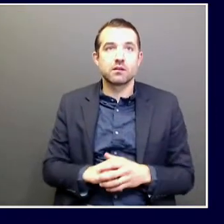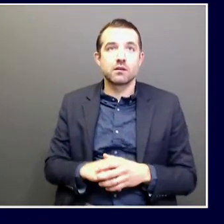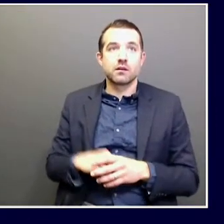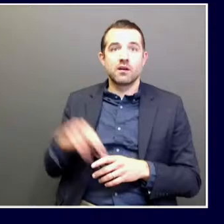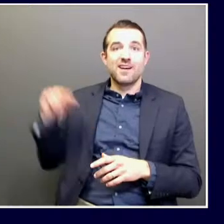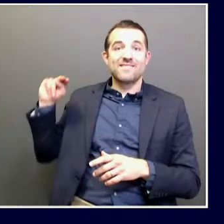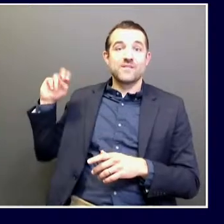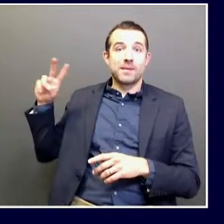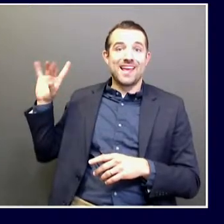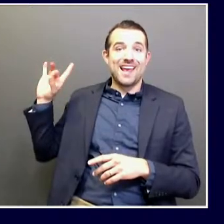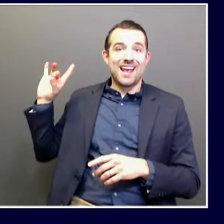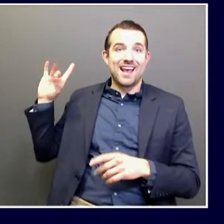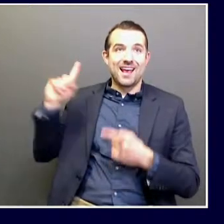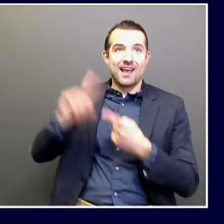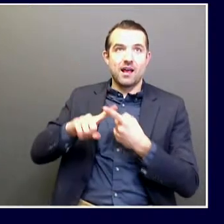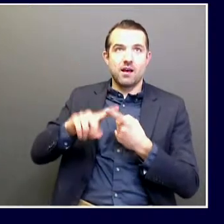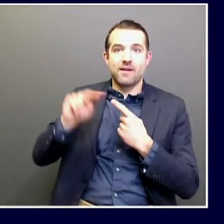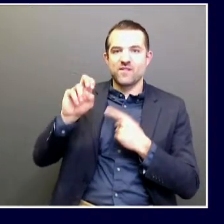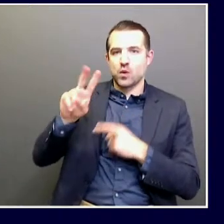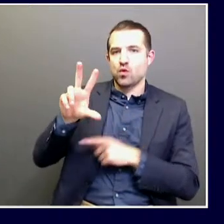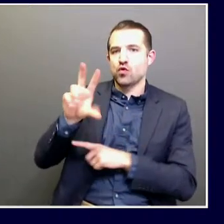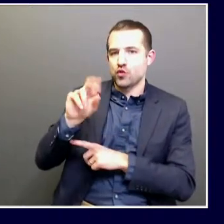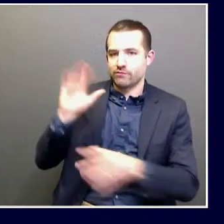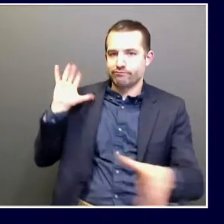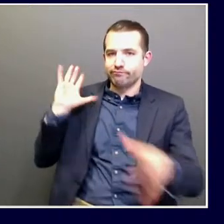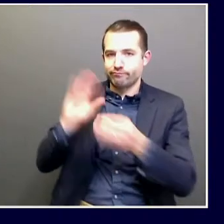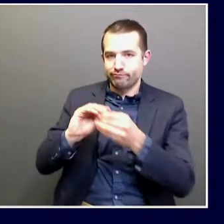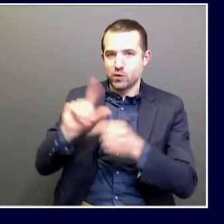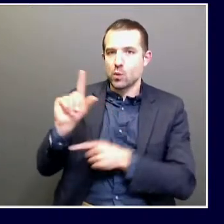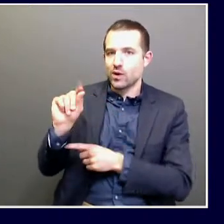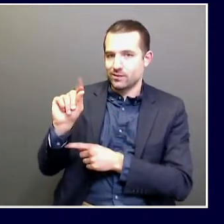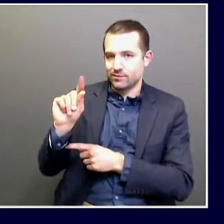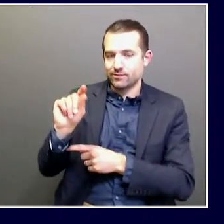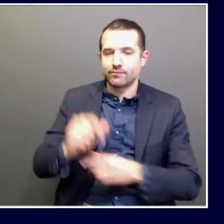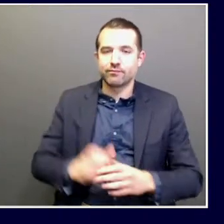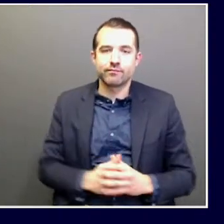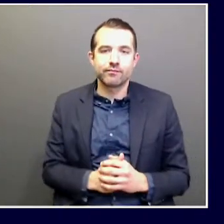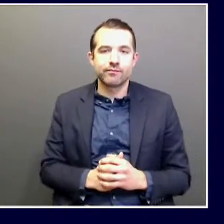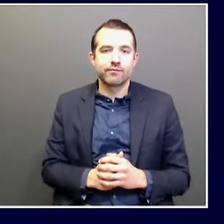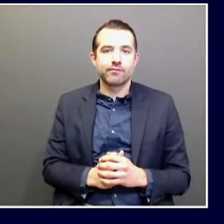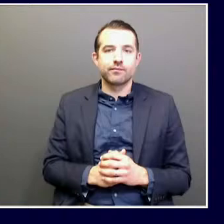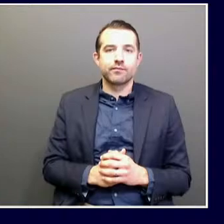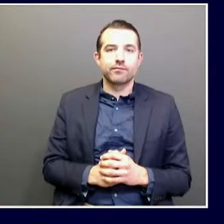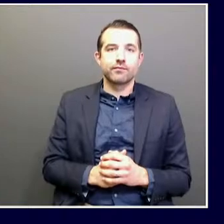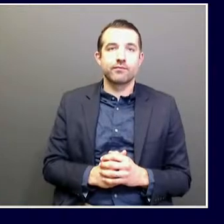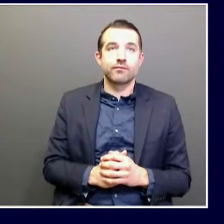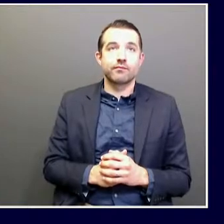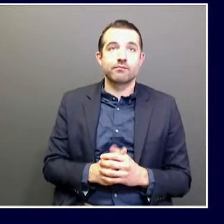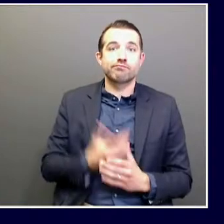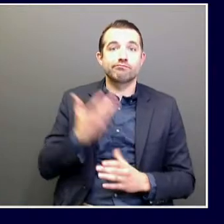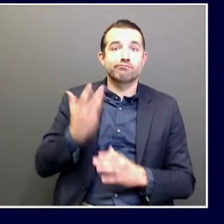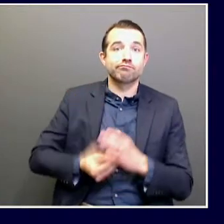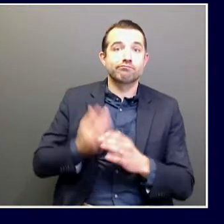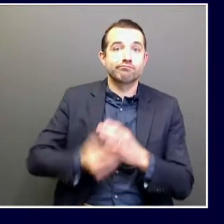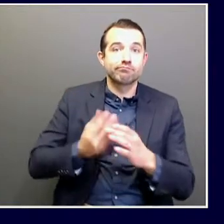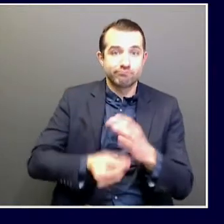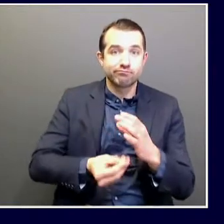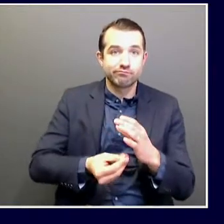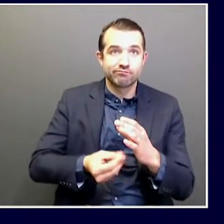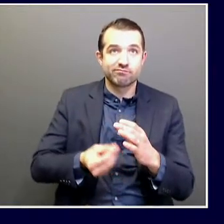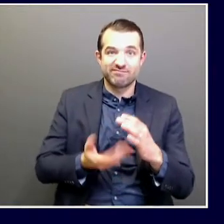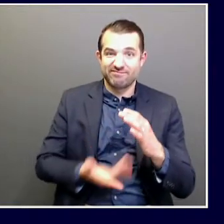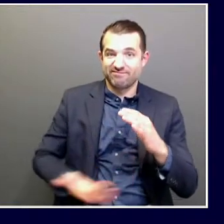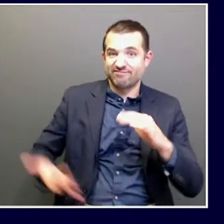November 30th of this year. These additional deaths bring the total number of deaths in Maine associated